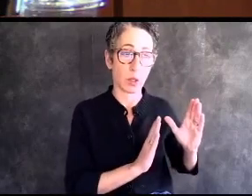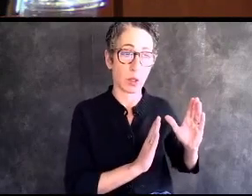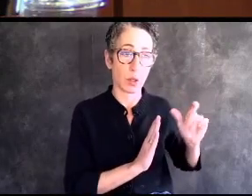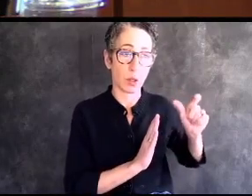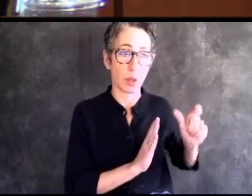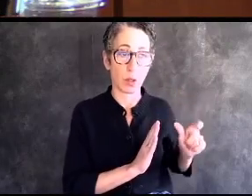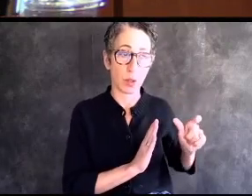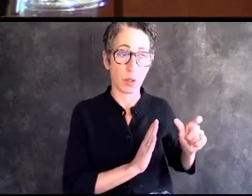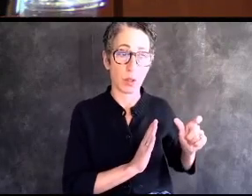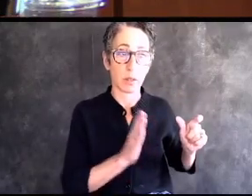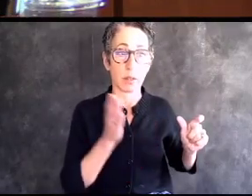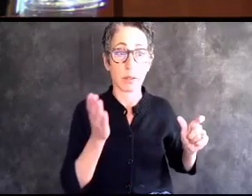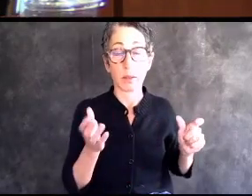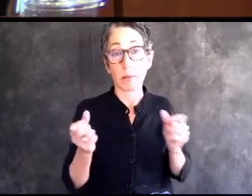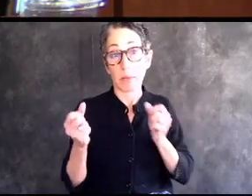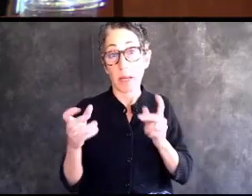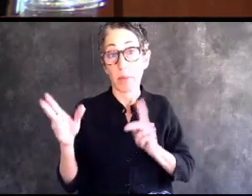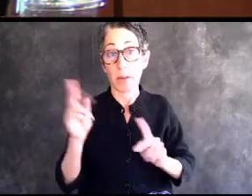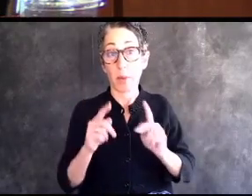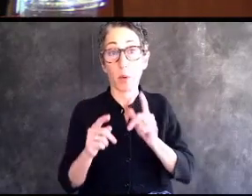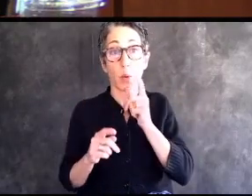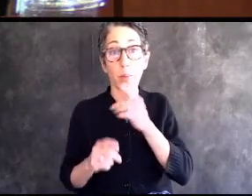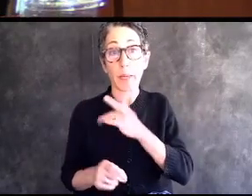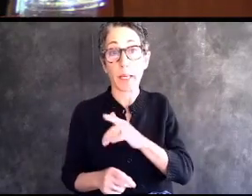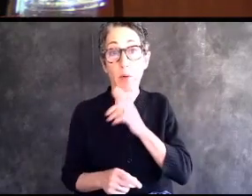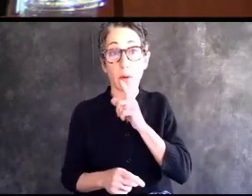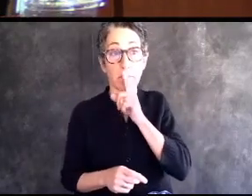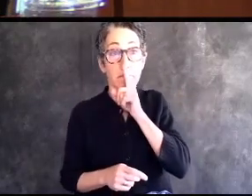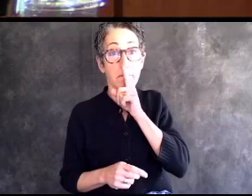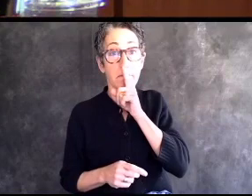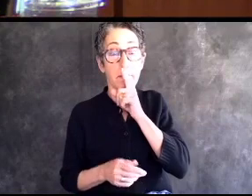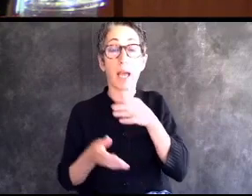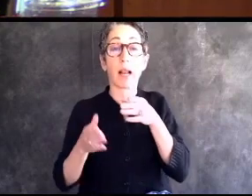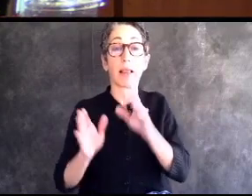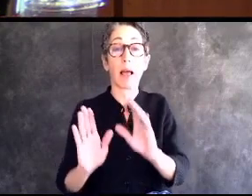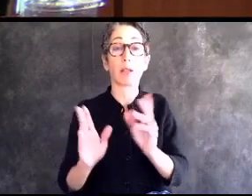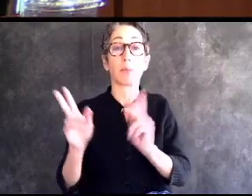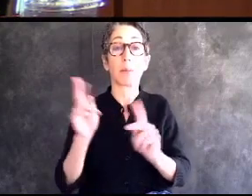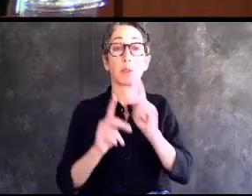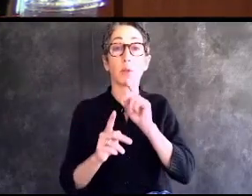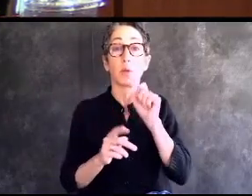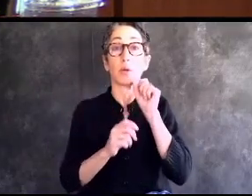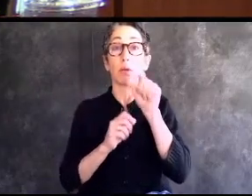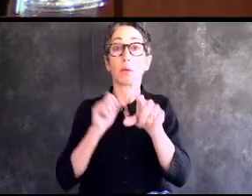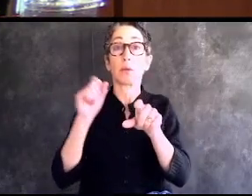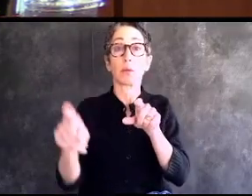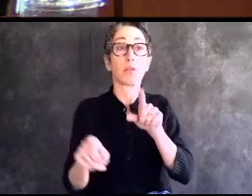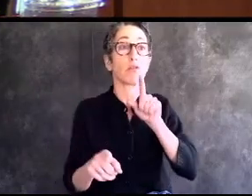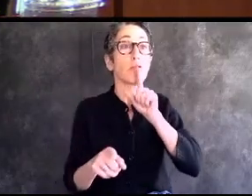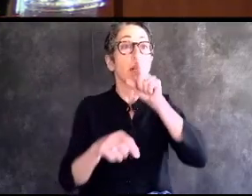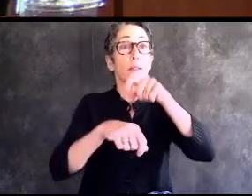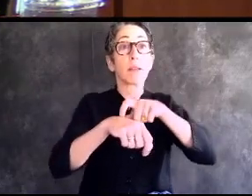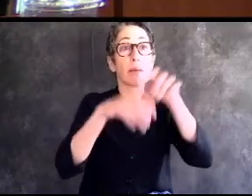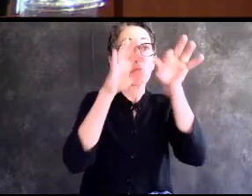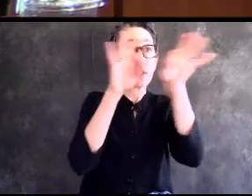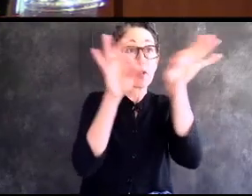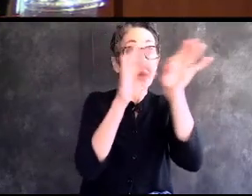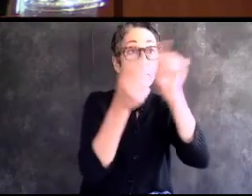much. It allows interruption, but just for 5 seconds. It does real-time transcription, it does summarization,